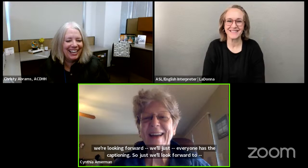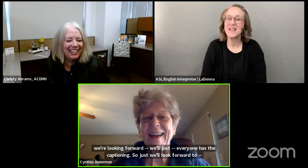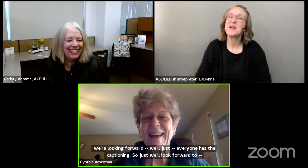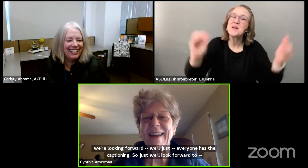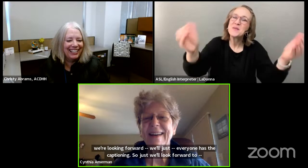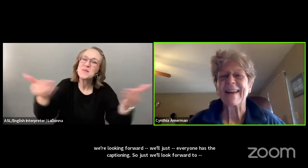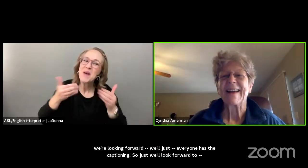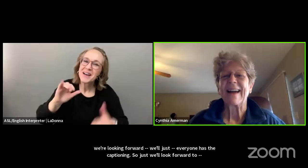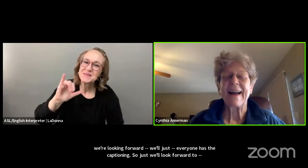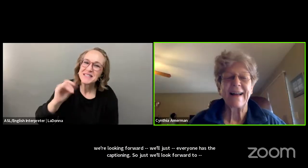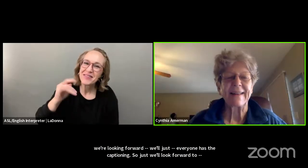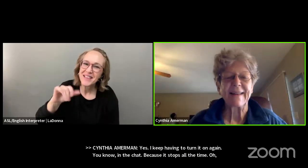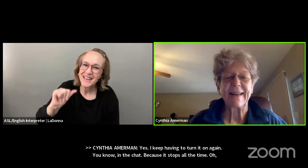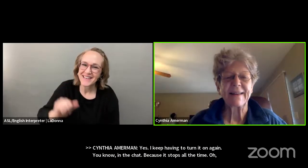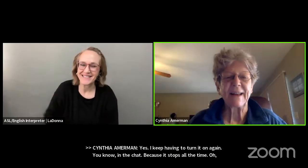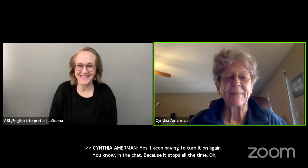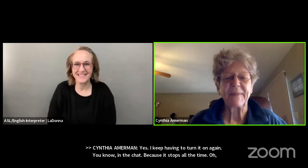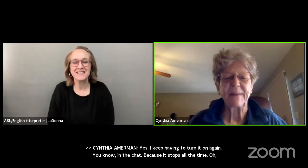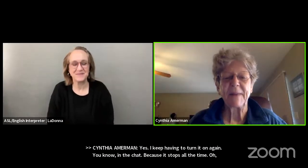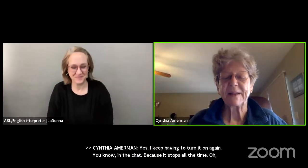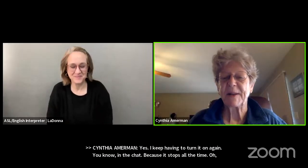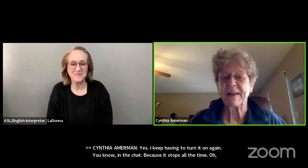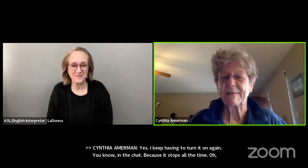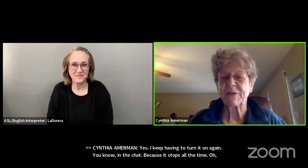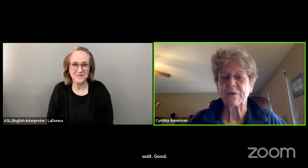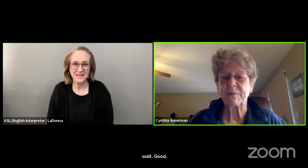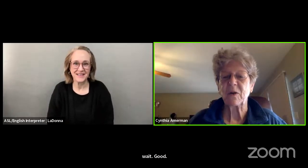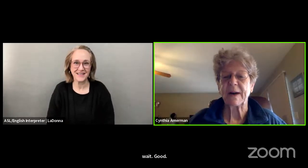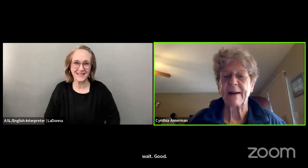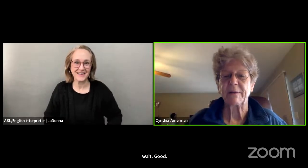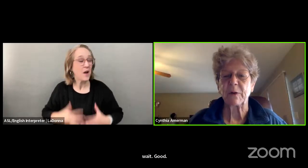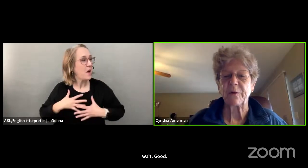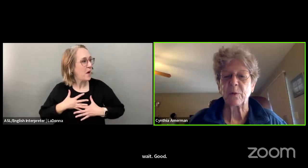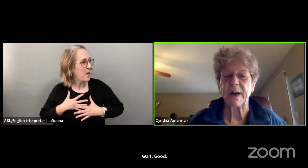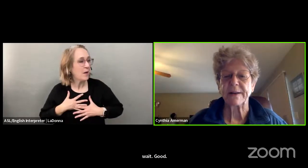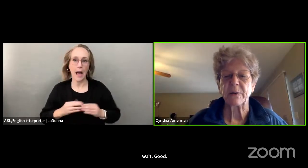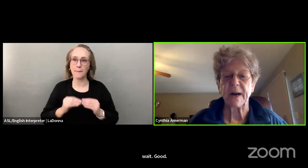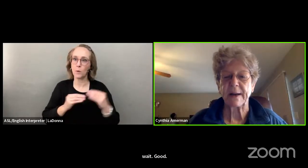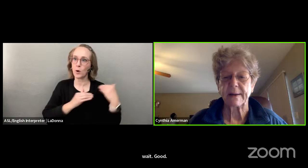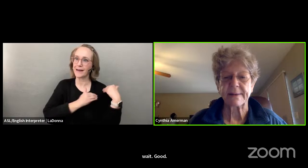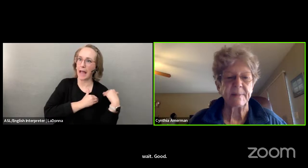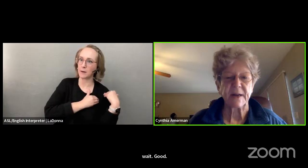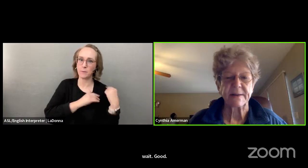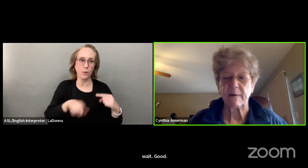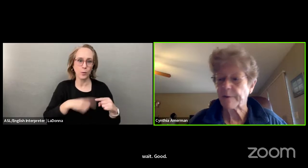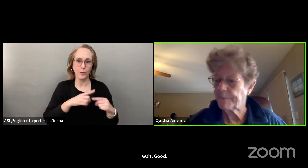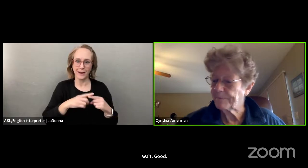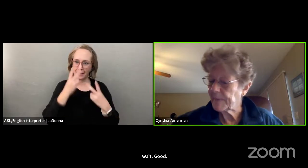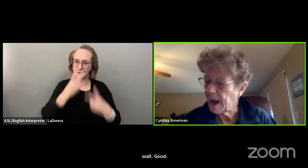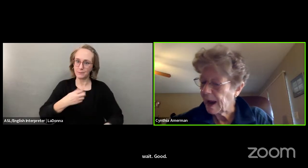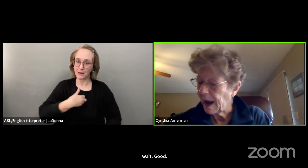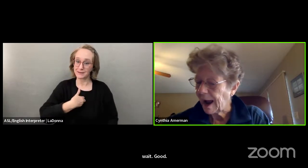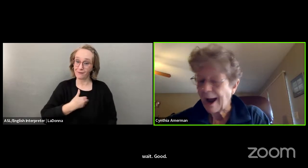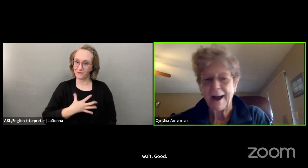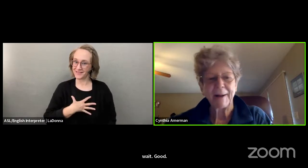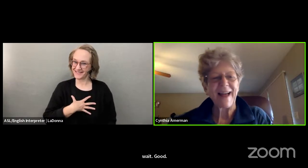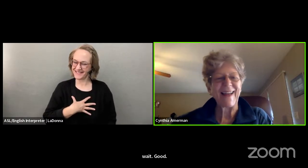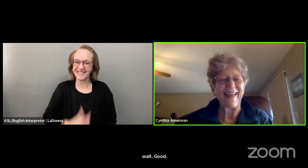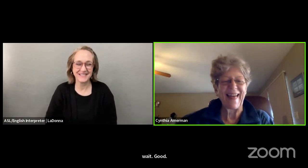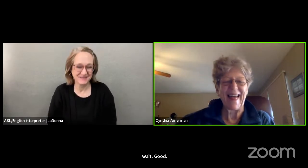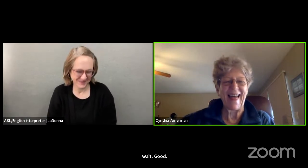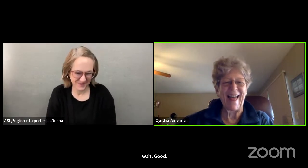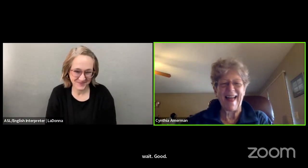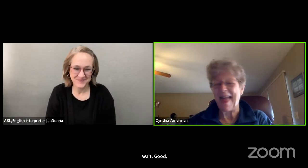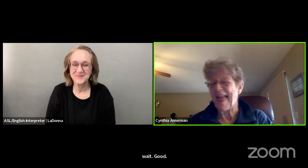Welcome, Okay. Cynthia. It makes me sort of more accountable for what I do when I can see myself.